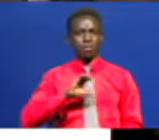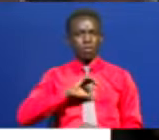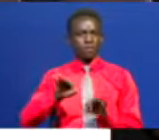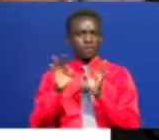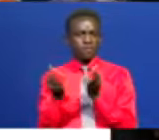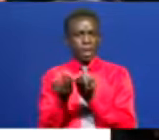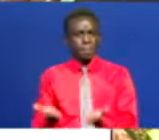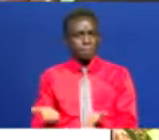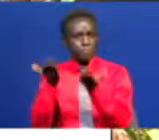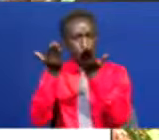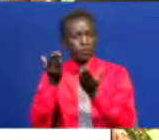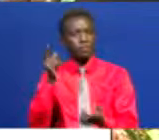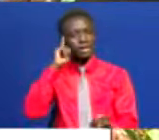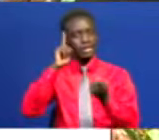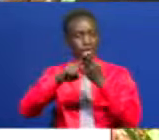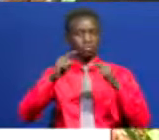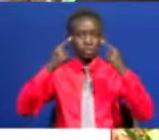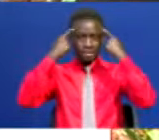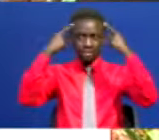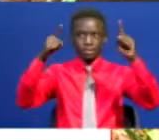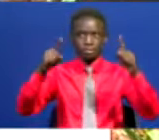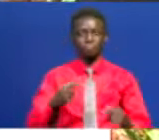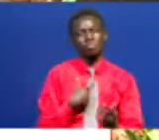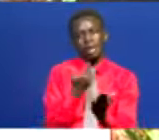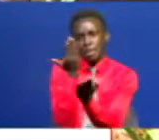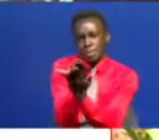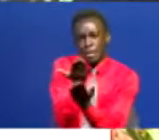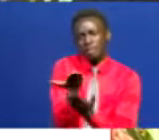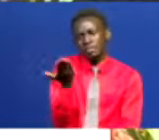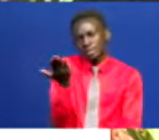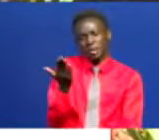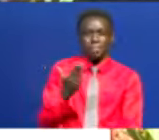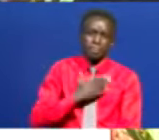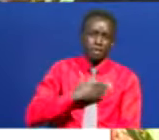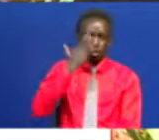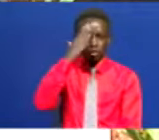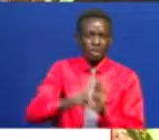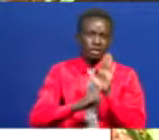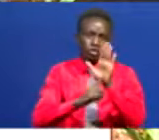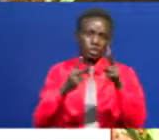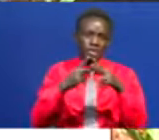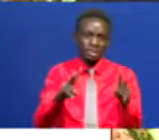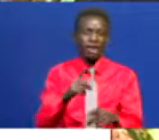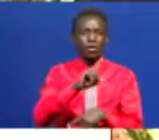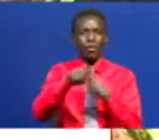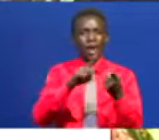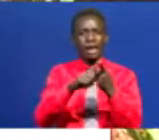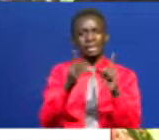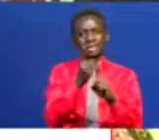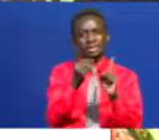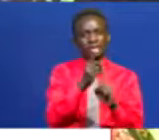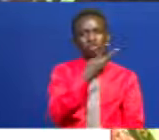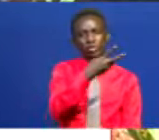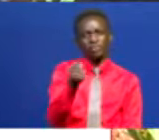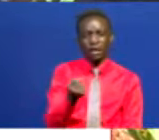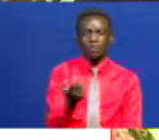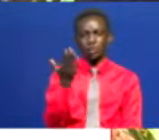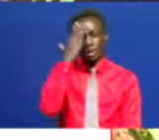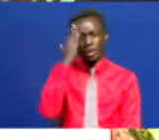ndio waweze kuendelea. Sasa mimi naomba madhe, sababu hiyo inaanza tarehe 25. Hawa